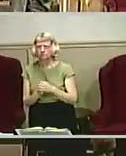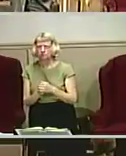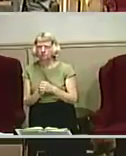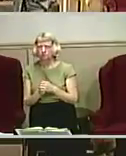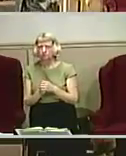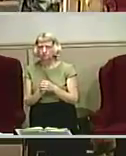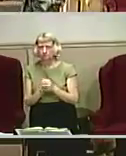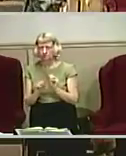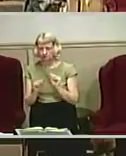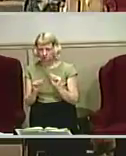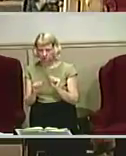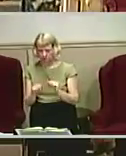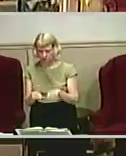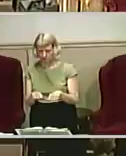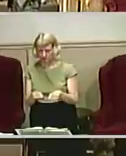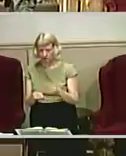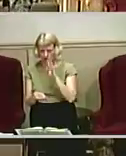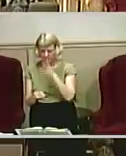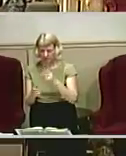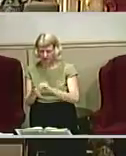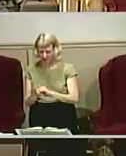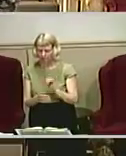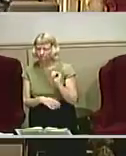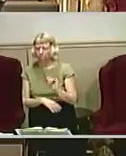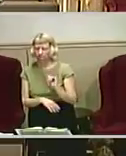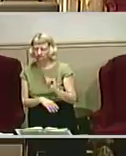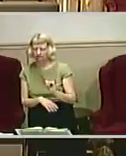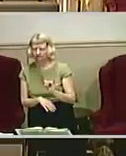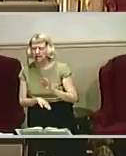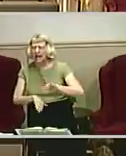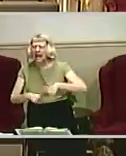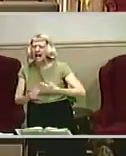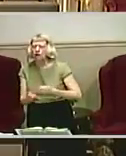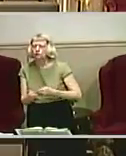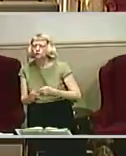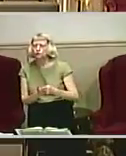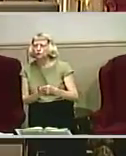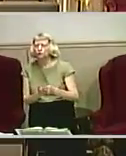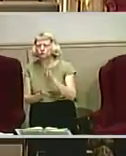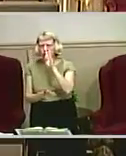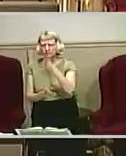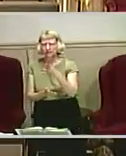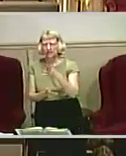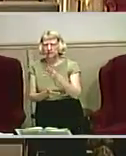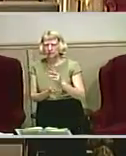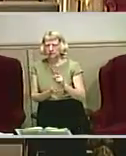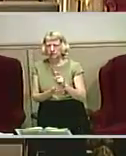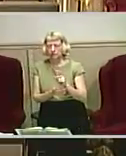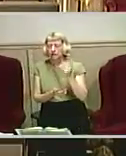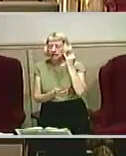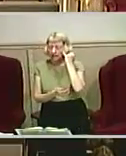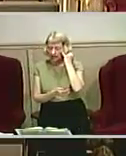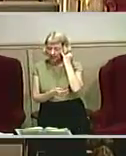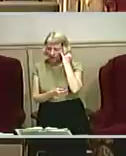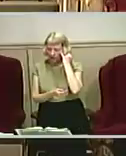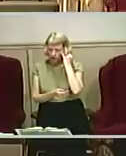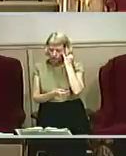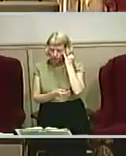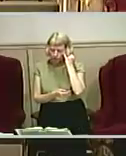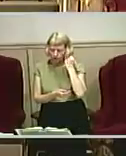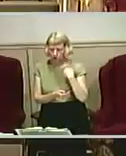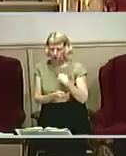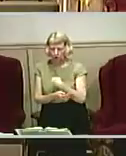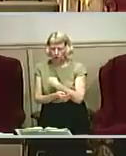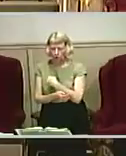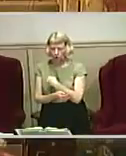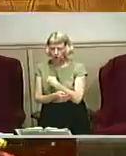Can we be forsaken then? Yes. How can truth forsake us? Well, if we're shutting out